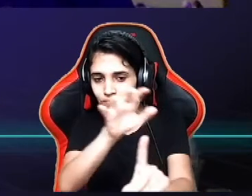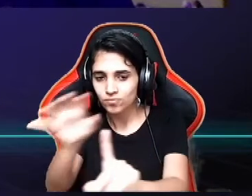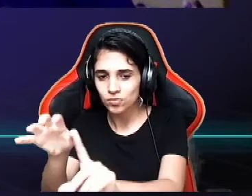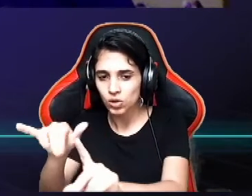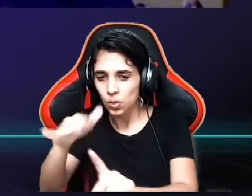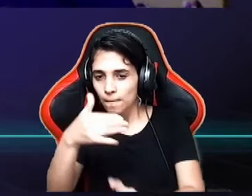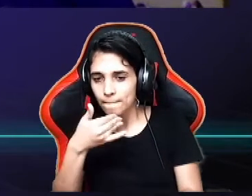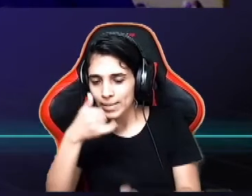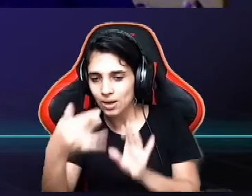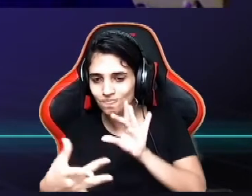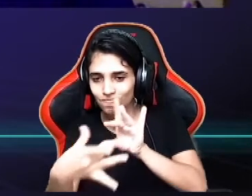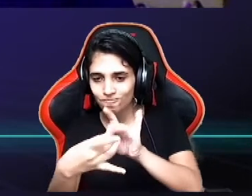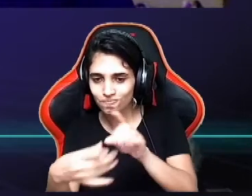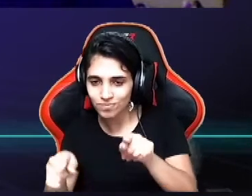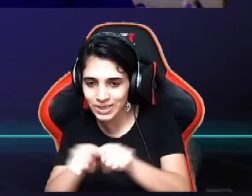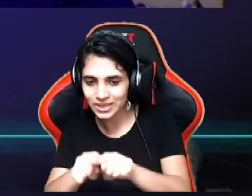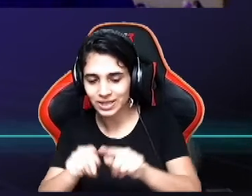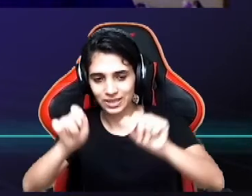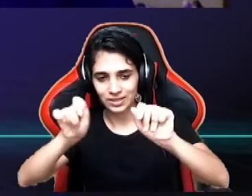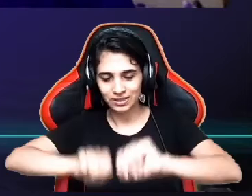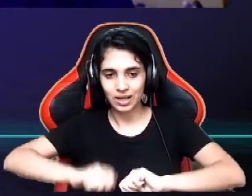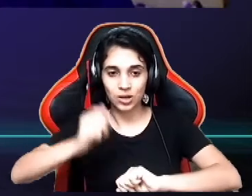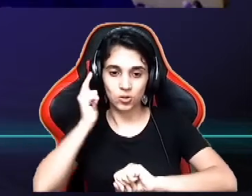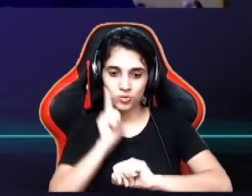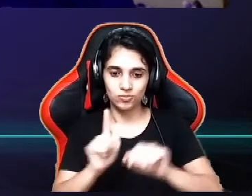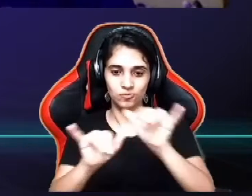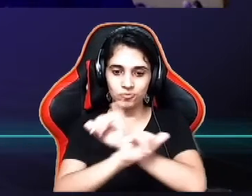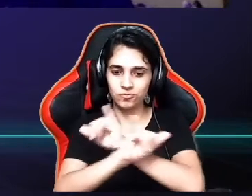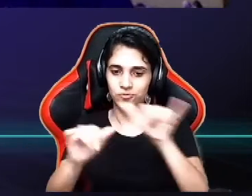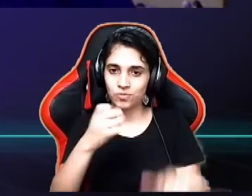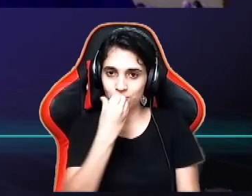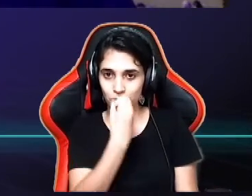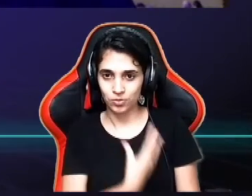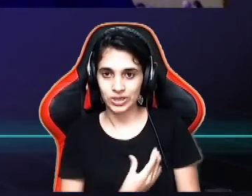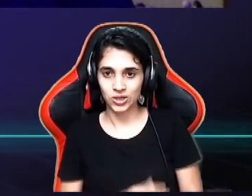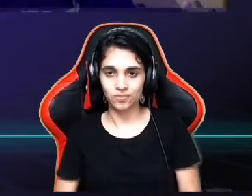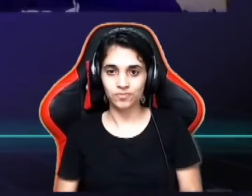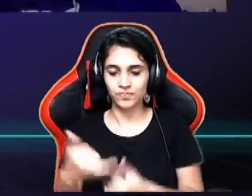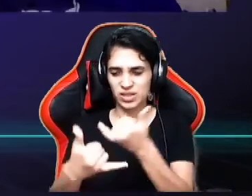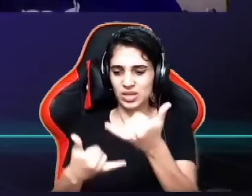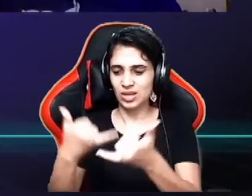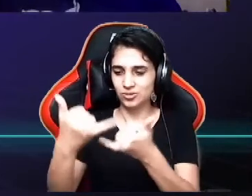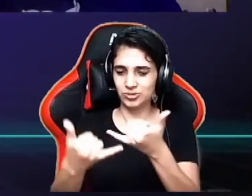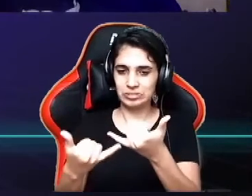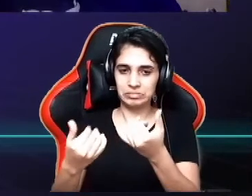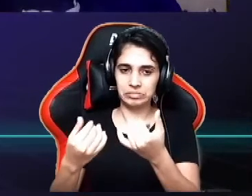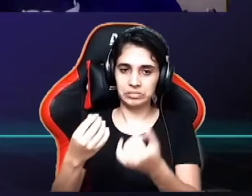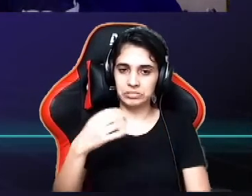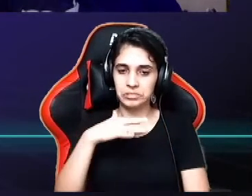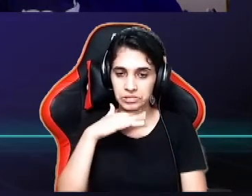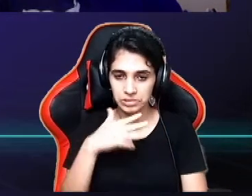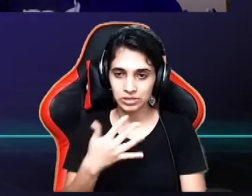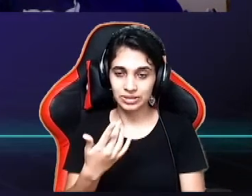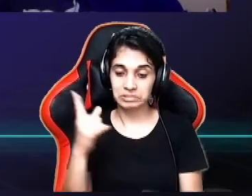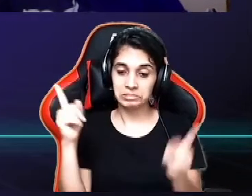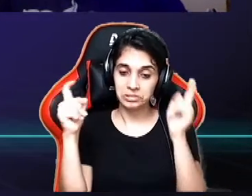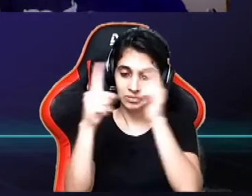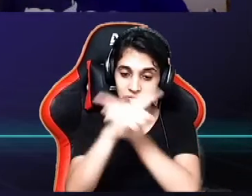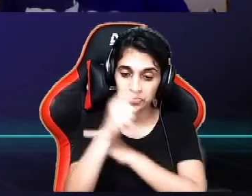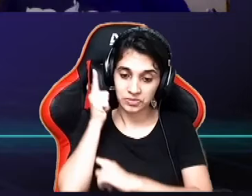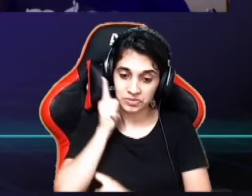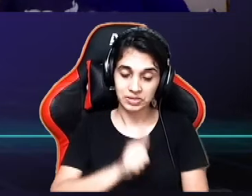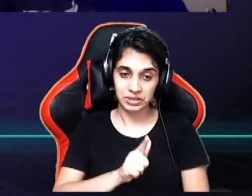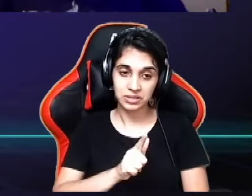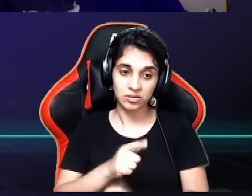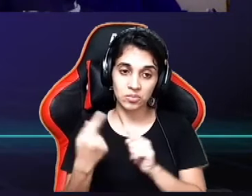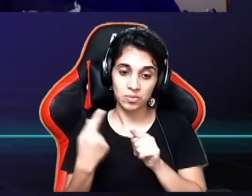best influencers would be, what the best partnerships would be to reach a certain audience, and it was a completely niched